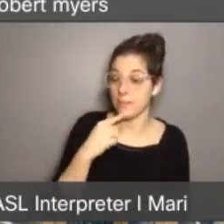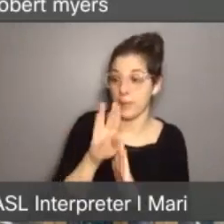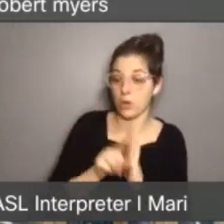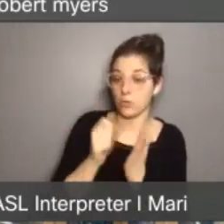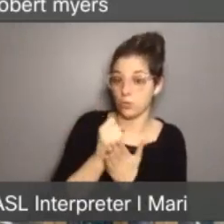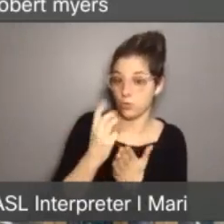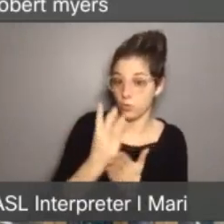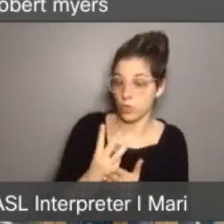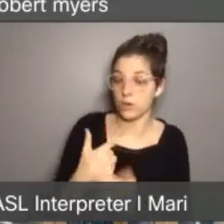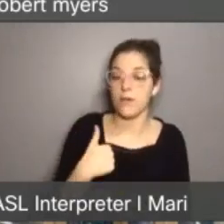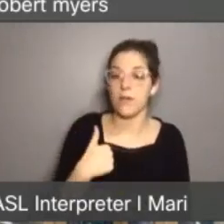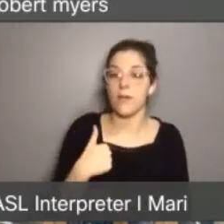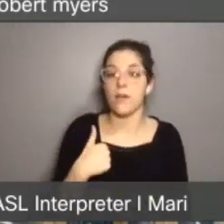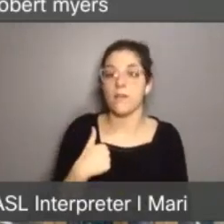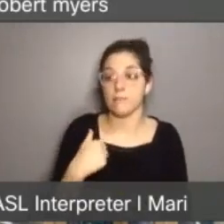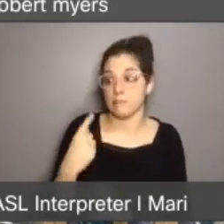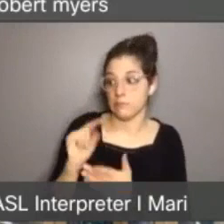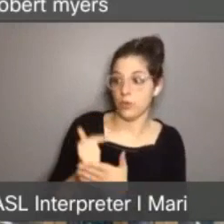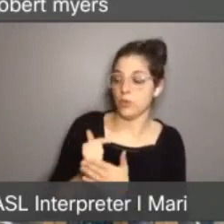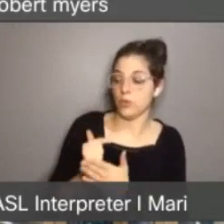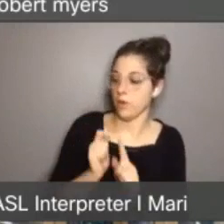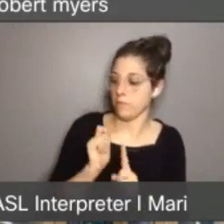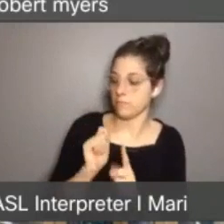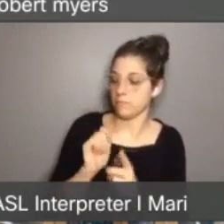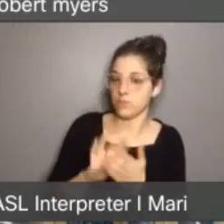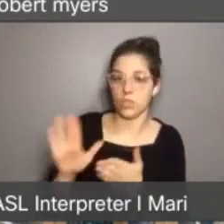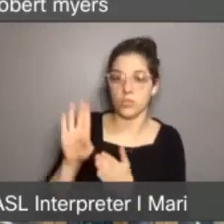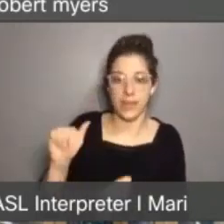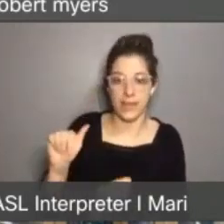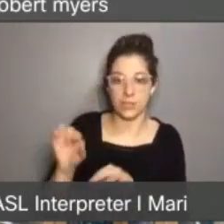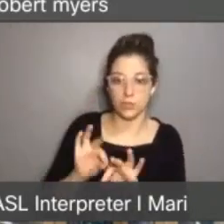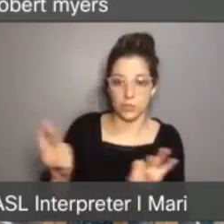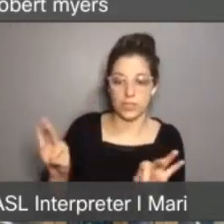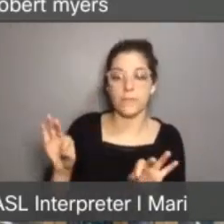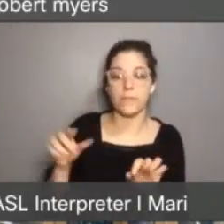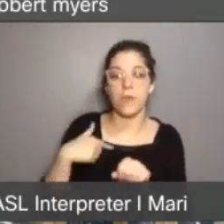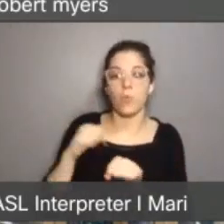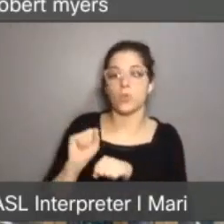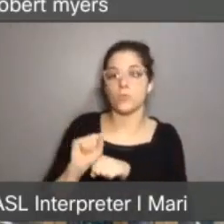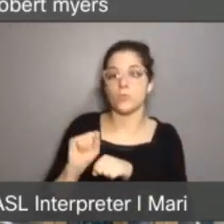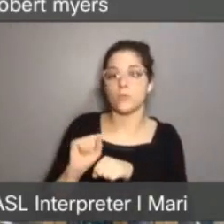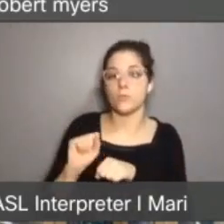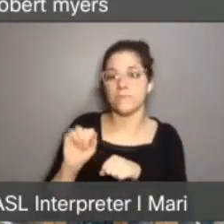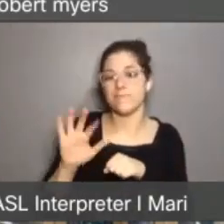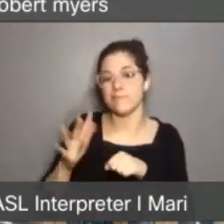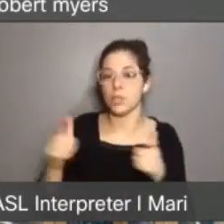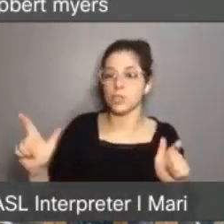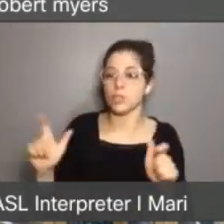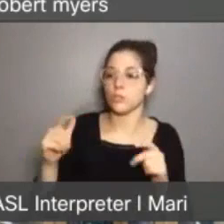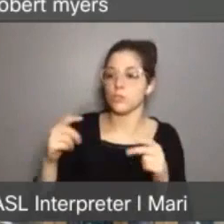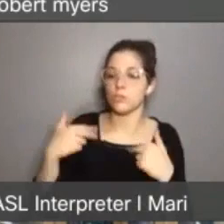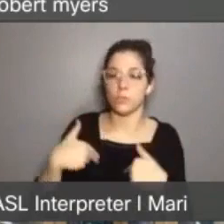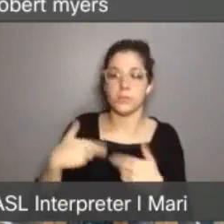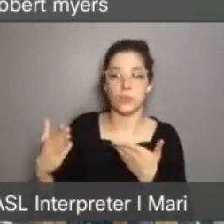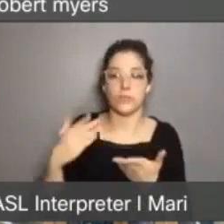have, since I graduated from college with my bachelor's, worked in, sort of the larger human services,